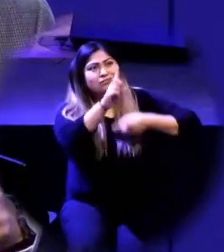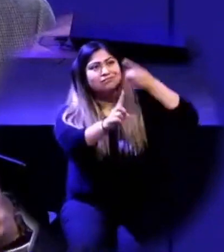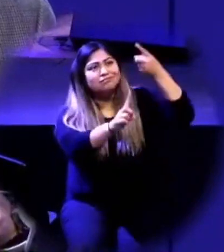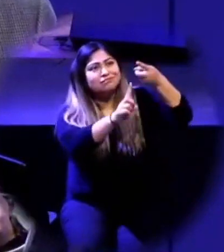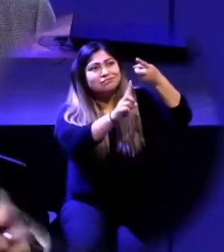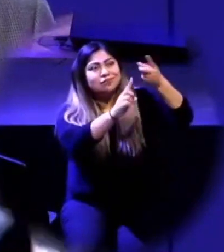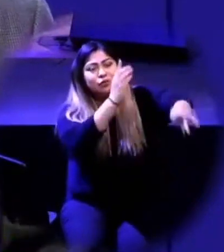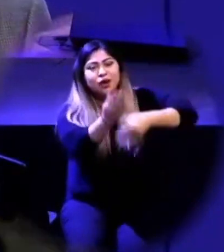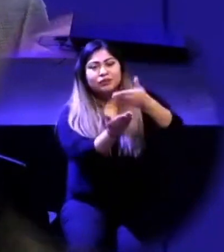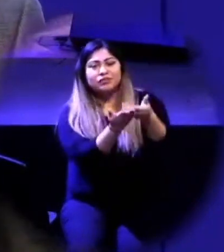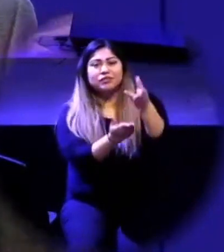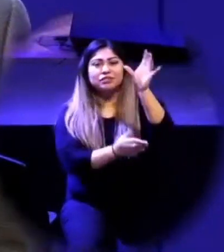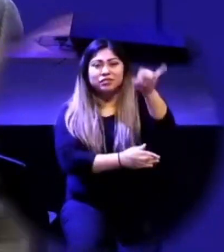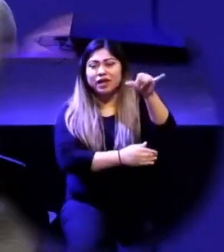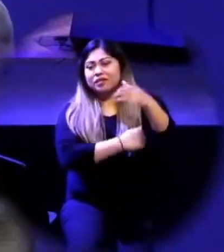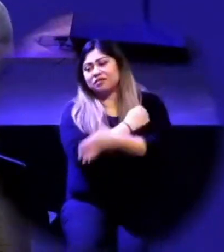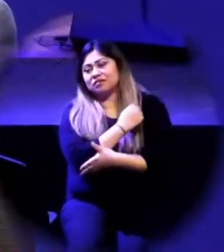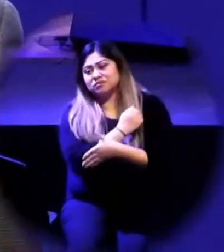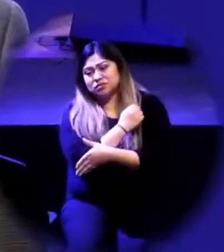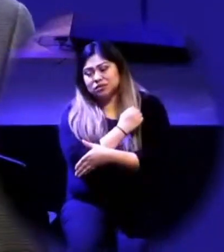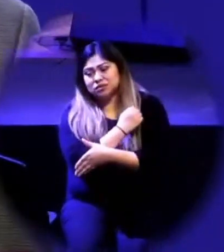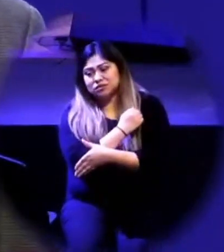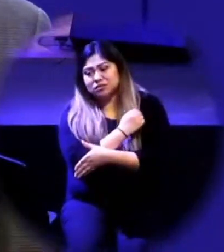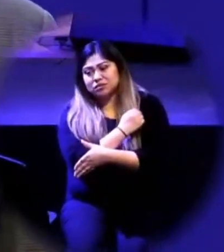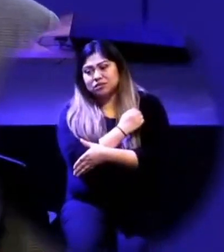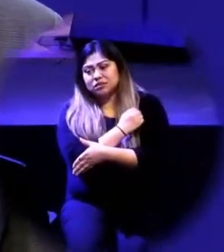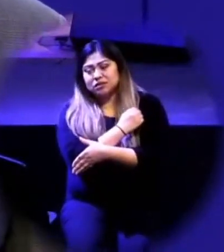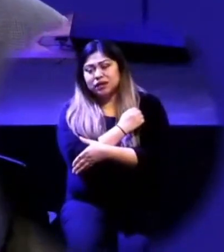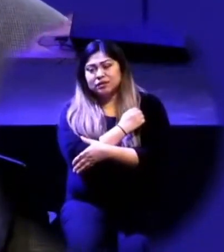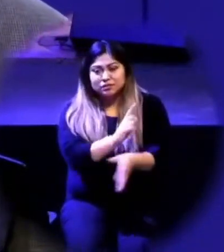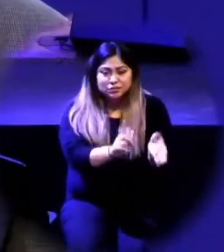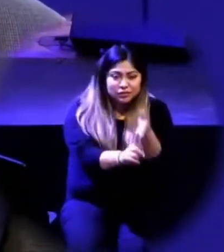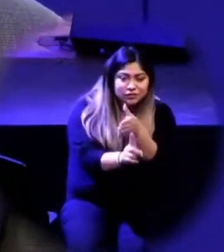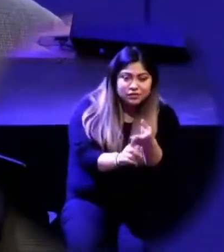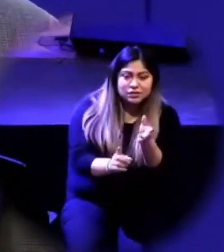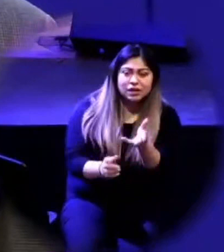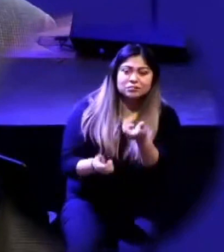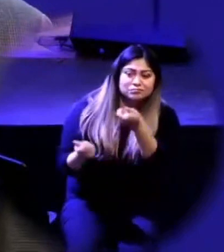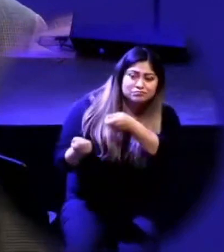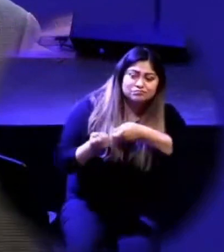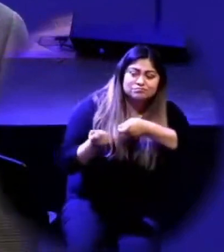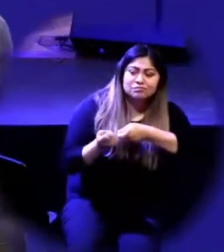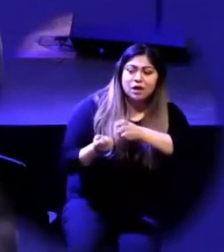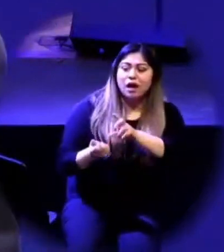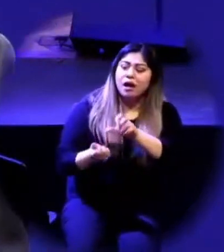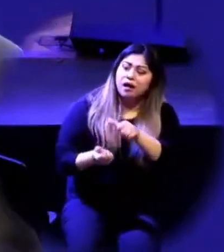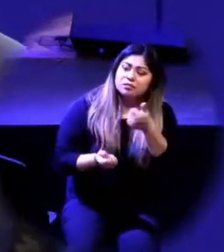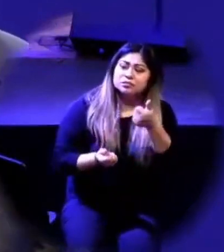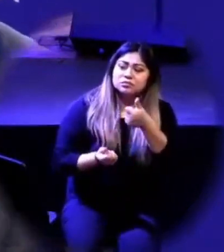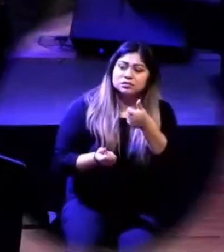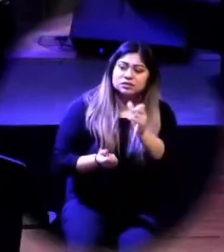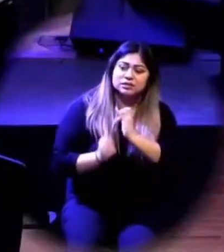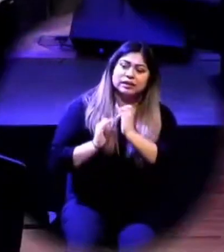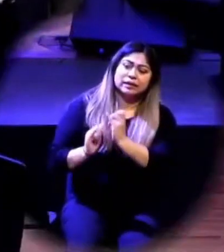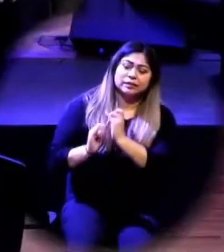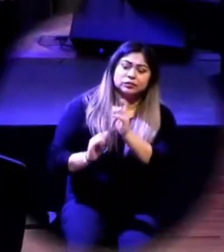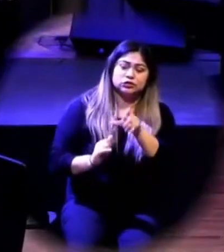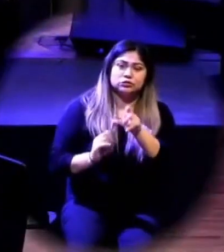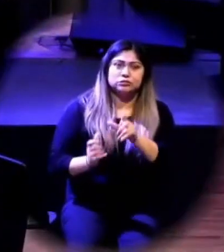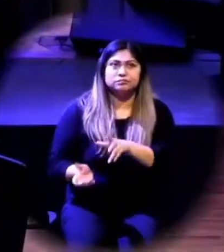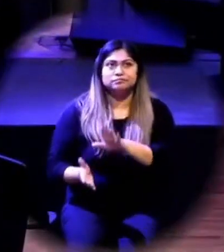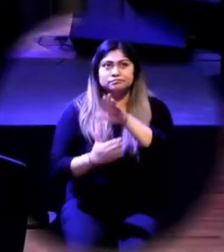same. One of the challenges for us in our modern world is that we enjoy such